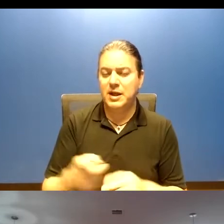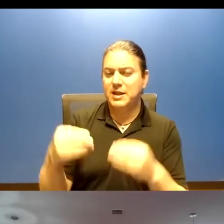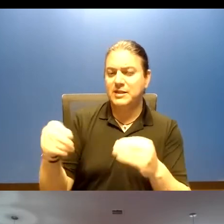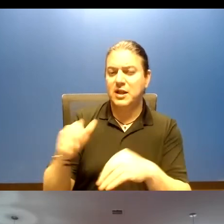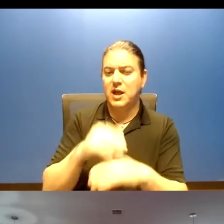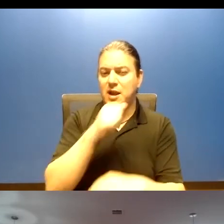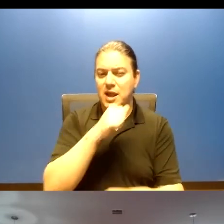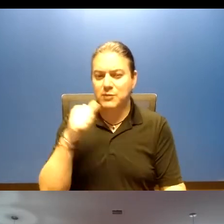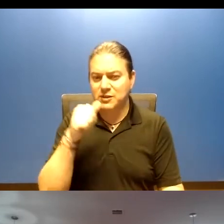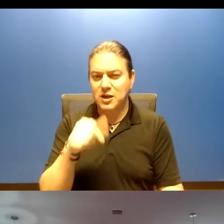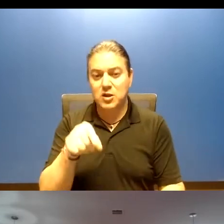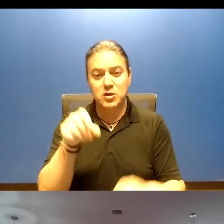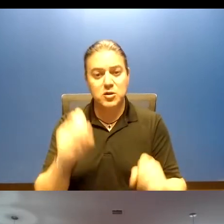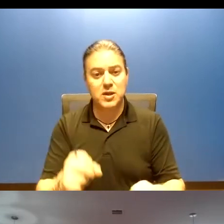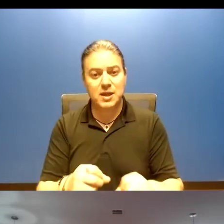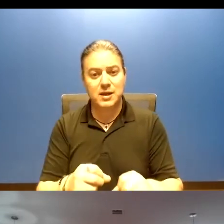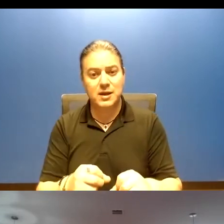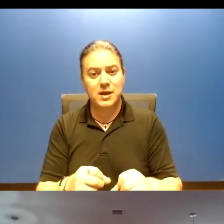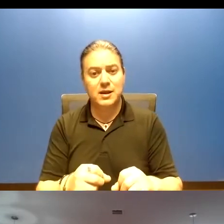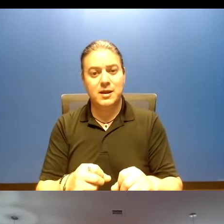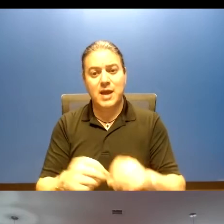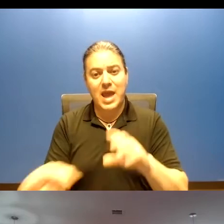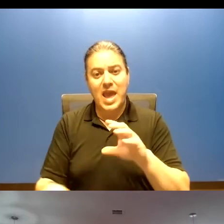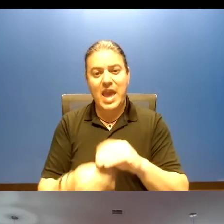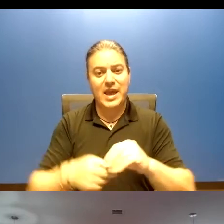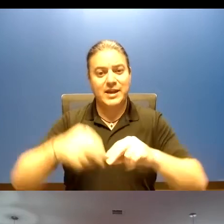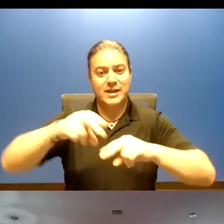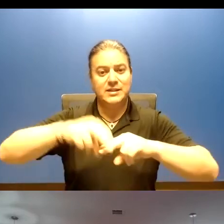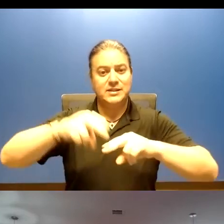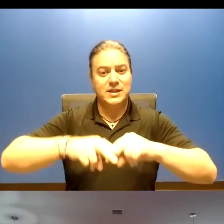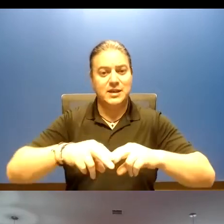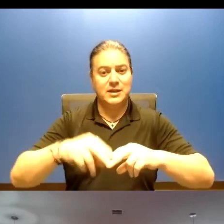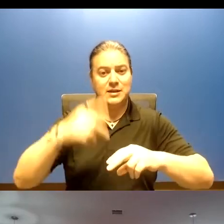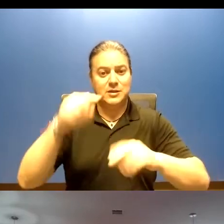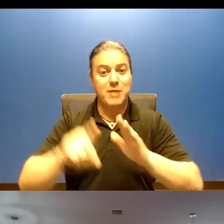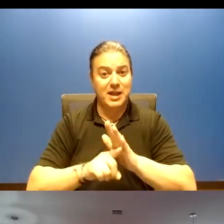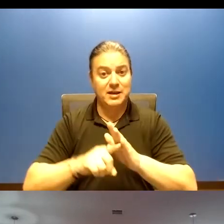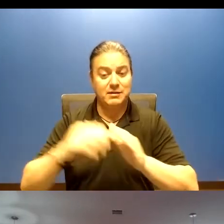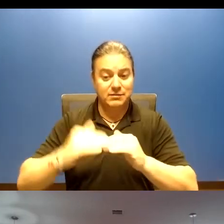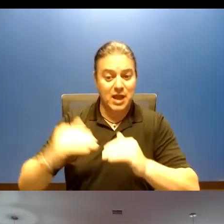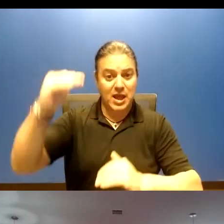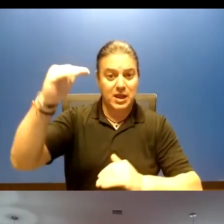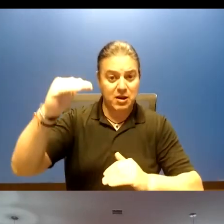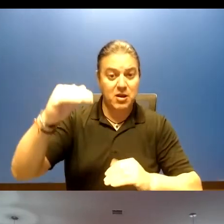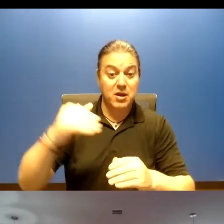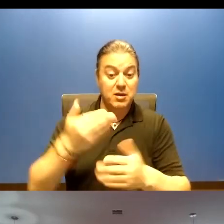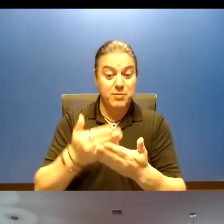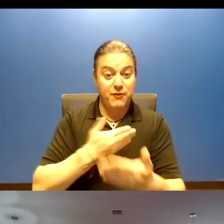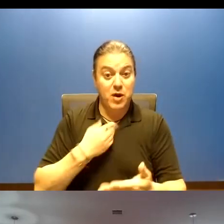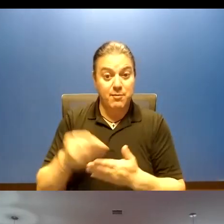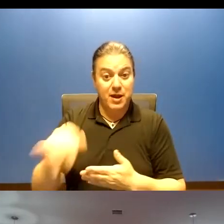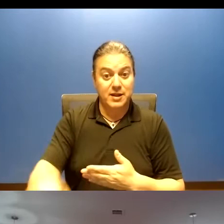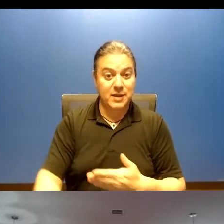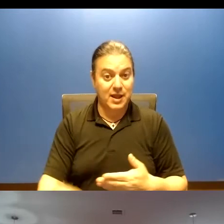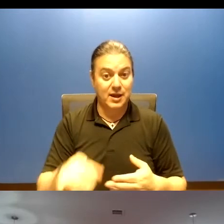a seat to the toilet to make it higher. Before I bought that, I actually had a fall because my mom could not help me get up correctly from